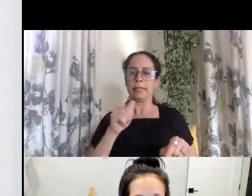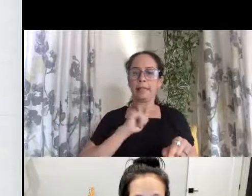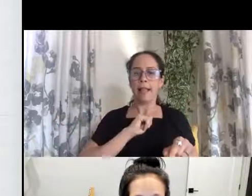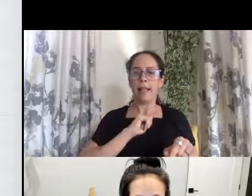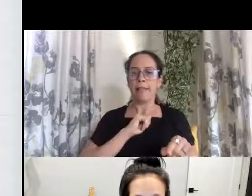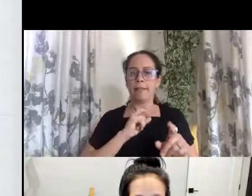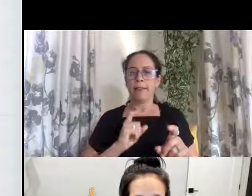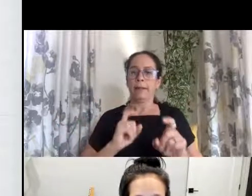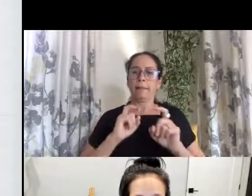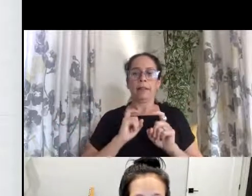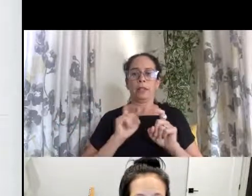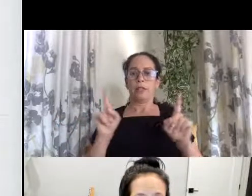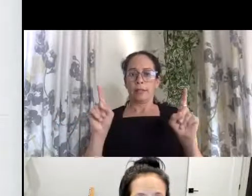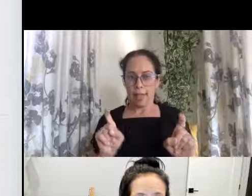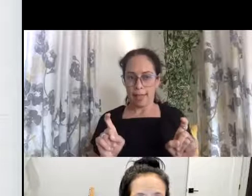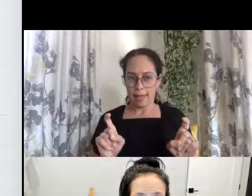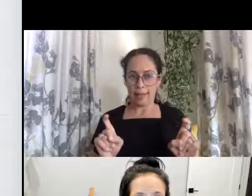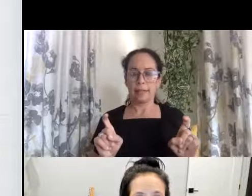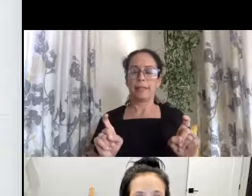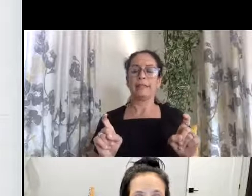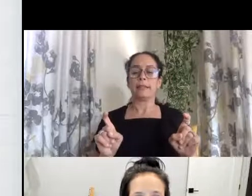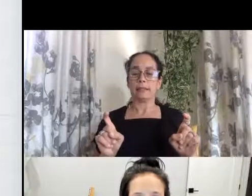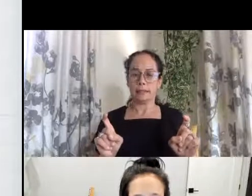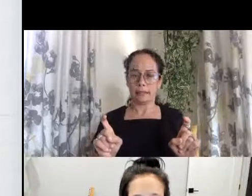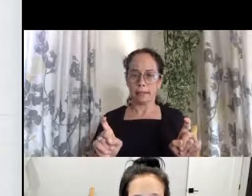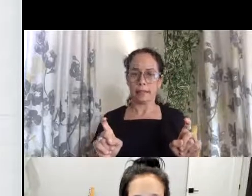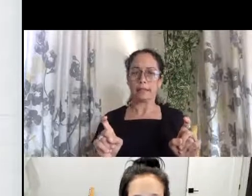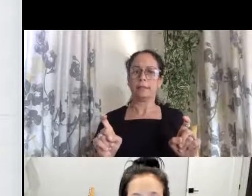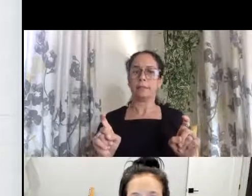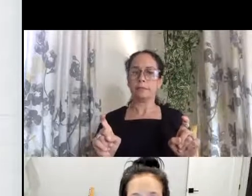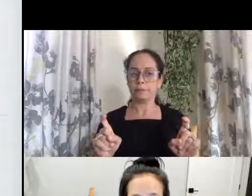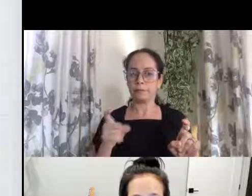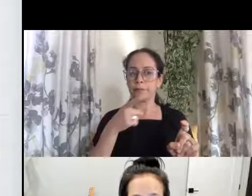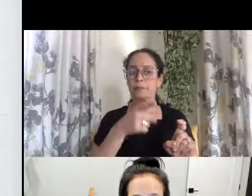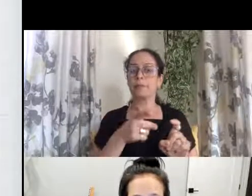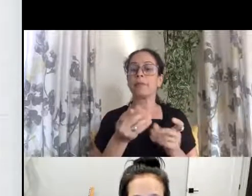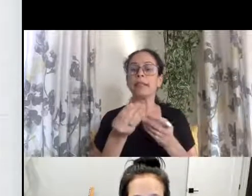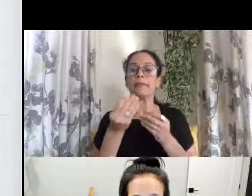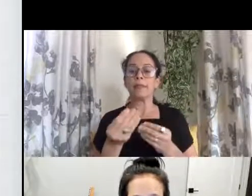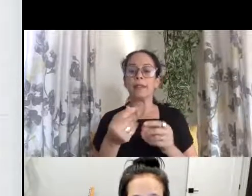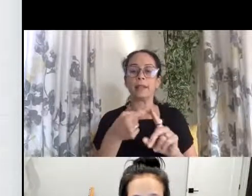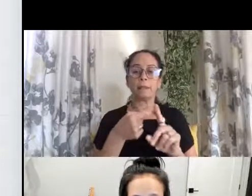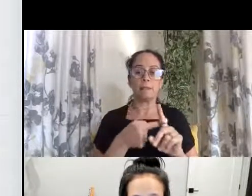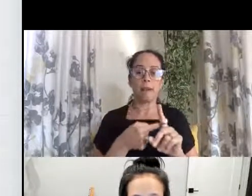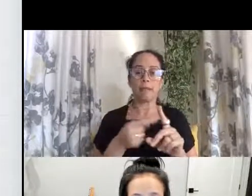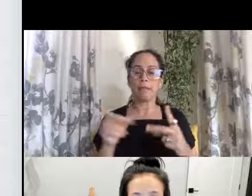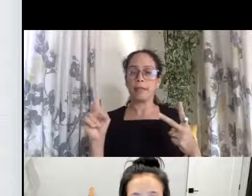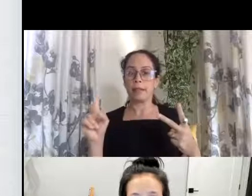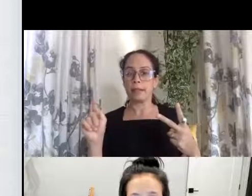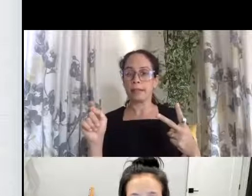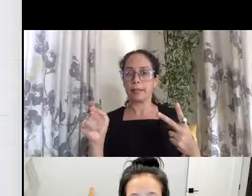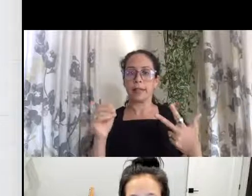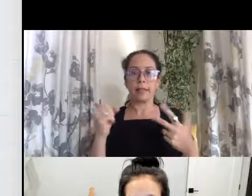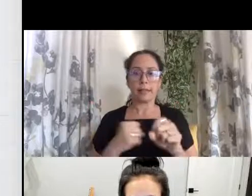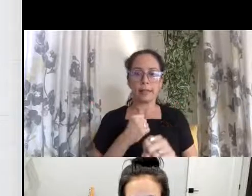self-administered test. They will enter the month, date, and year of